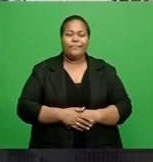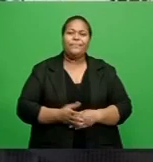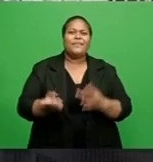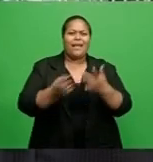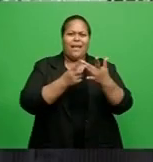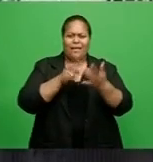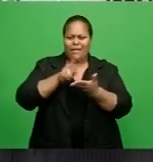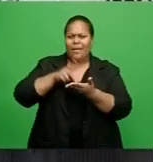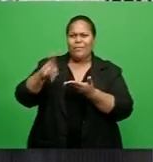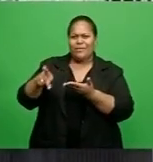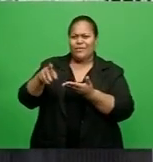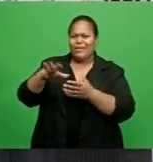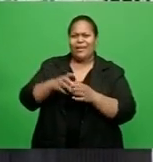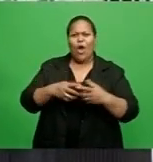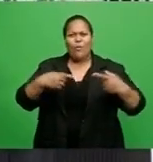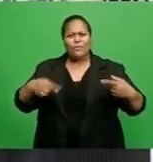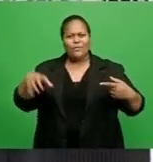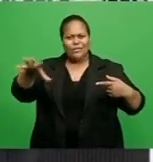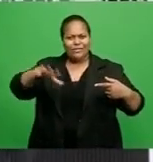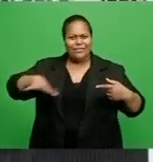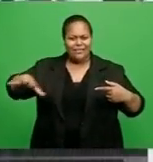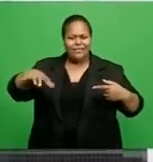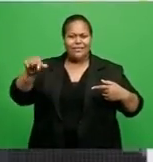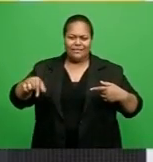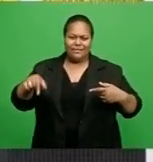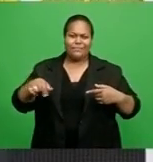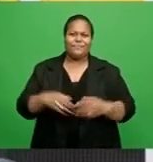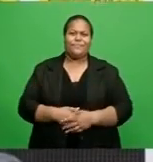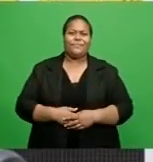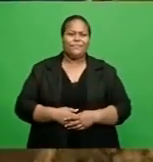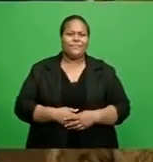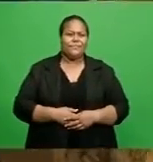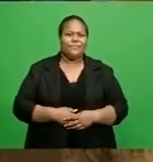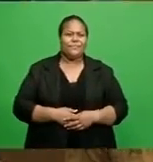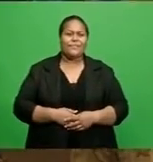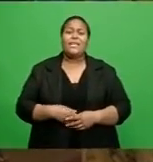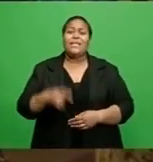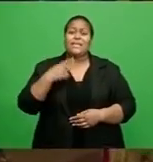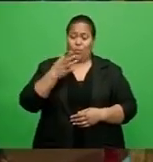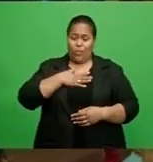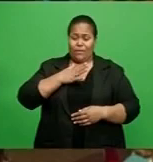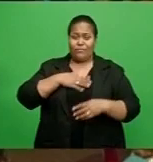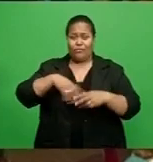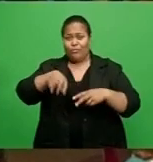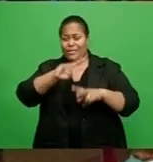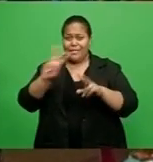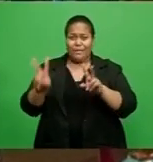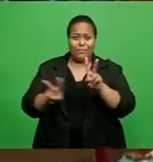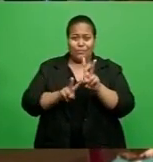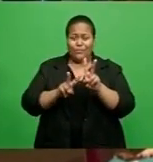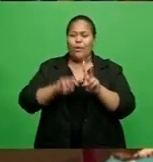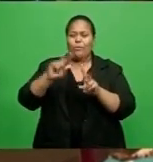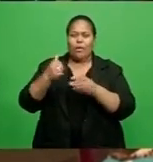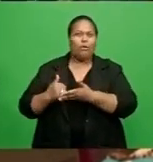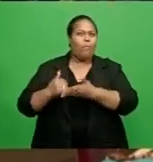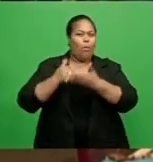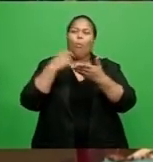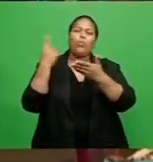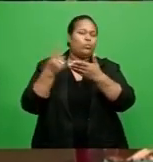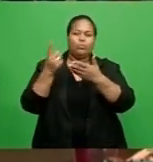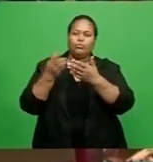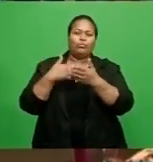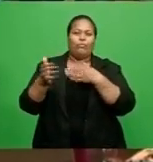and Moses Mbulitavu. The Vakonrave native says while he wants to be number 2, he will support whoever will be appointed for